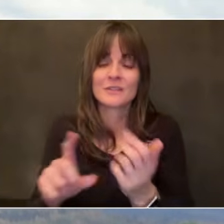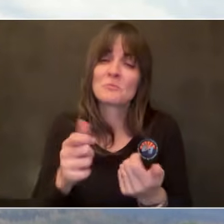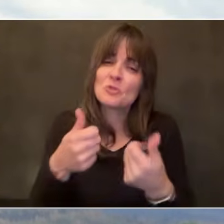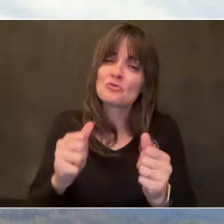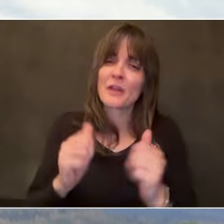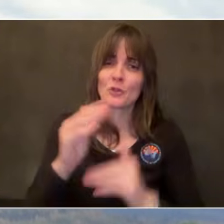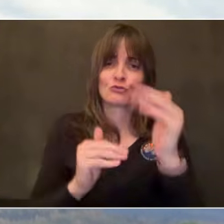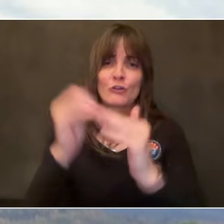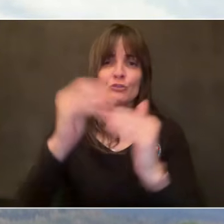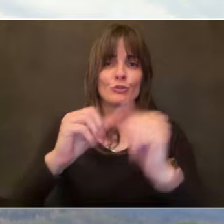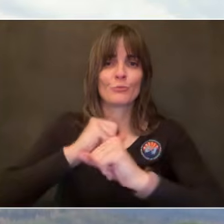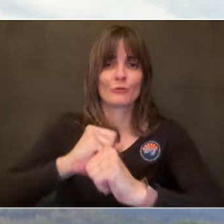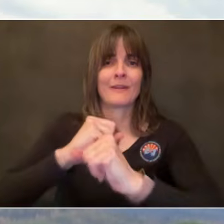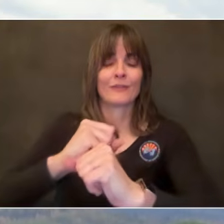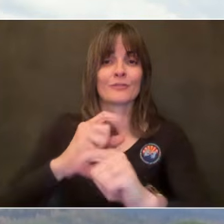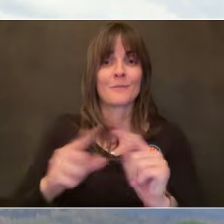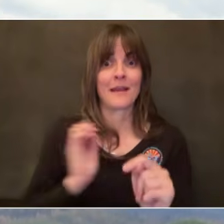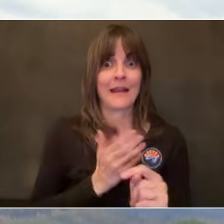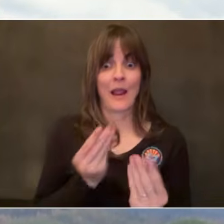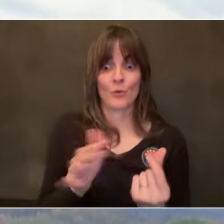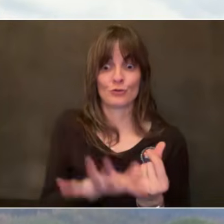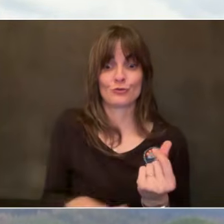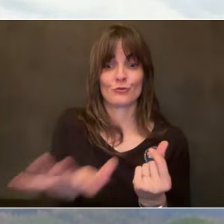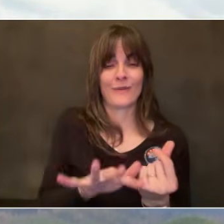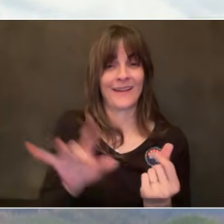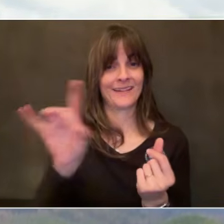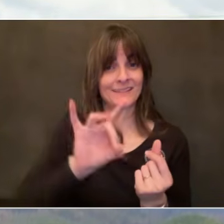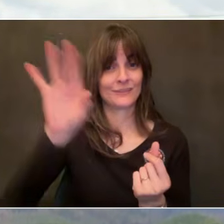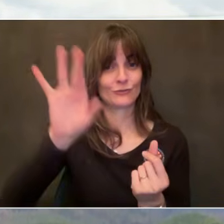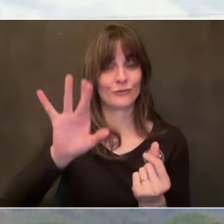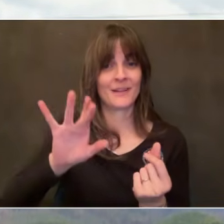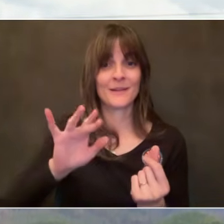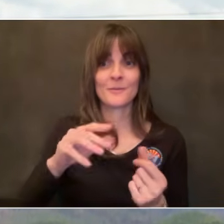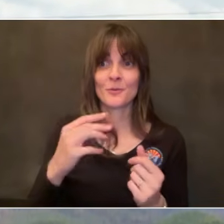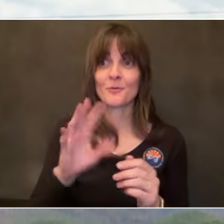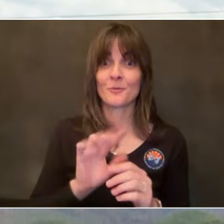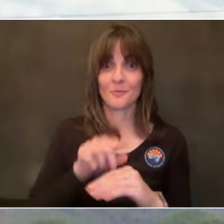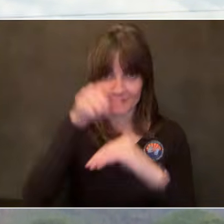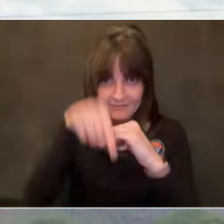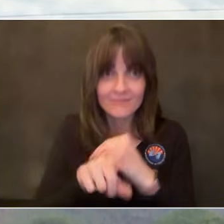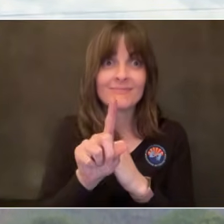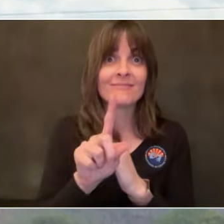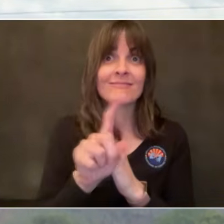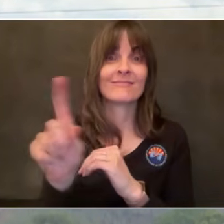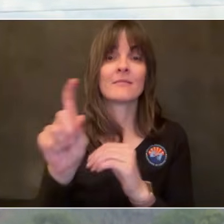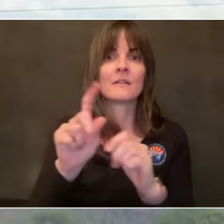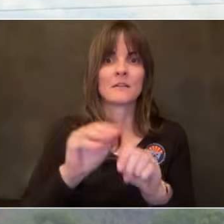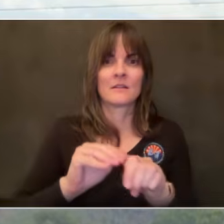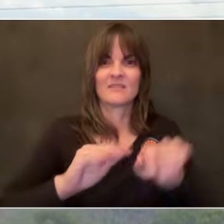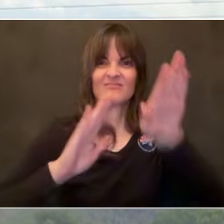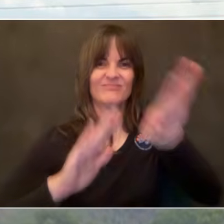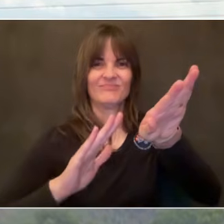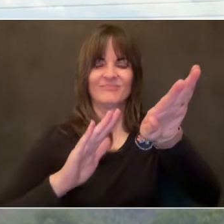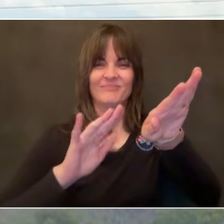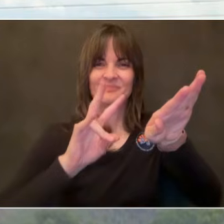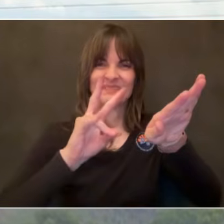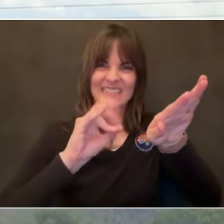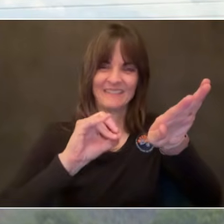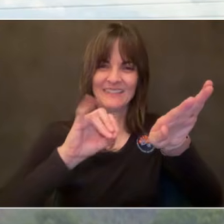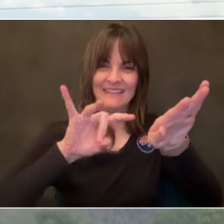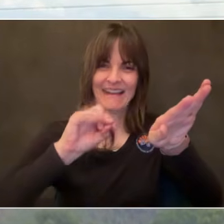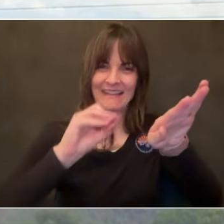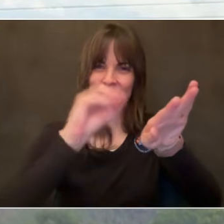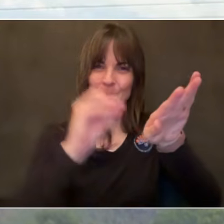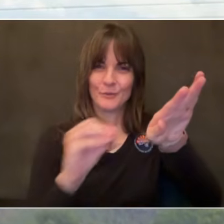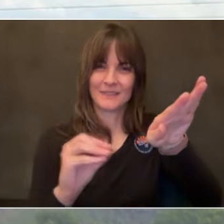our district is pretty extreme. You get out of the valley and the average slope is right around 70 to 80%. We go through